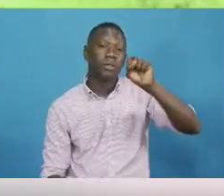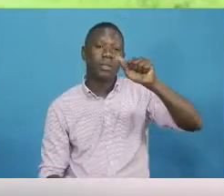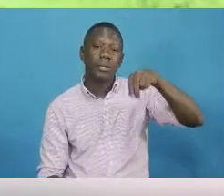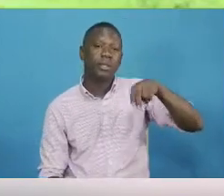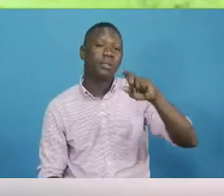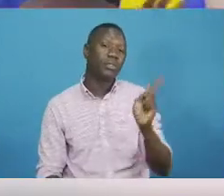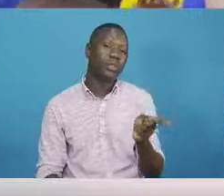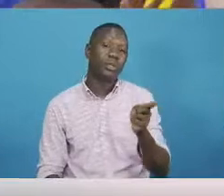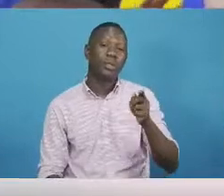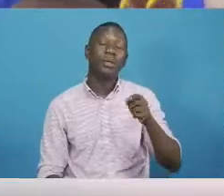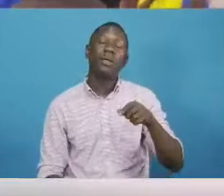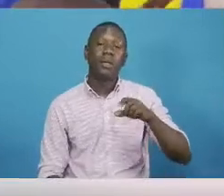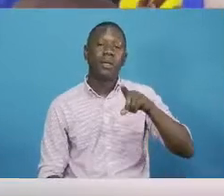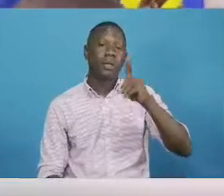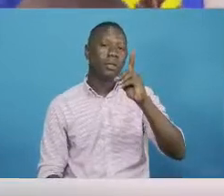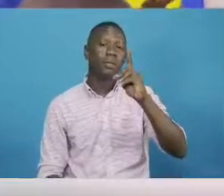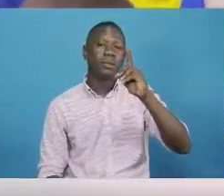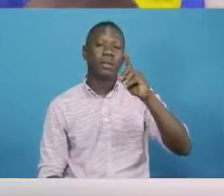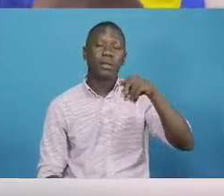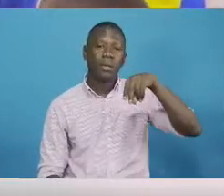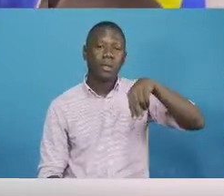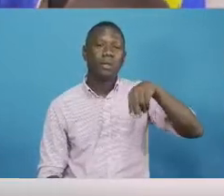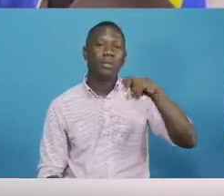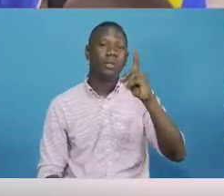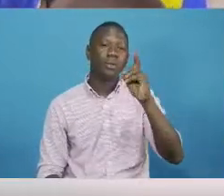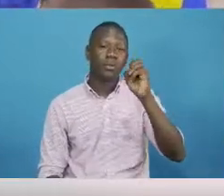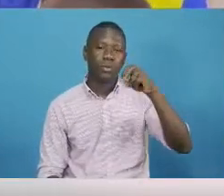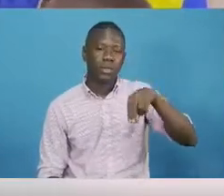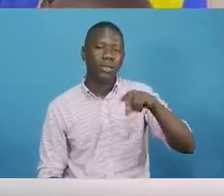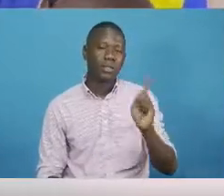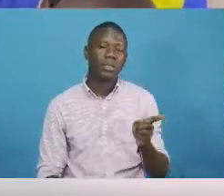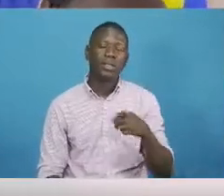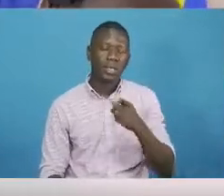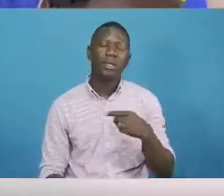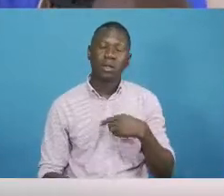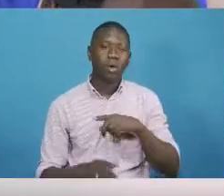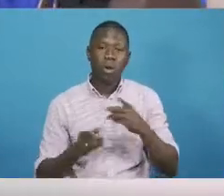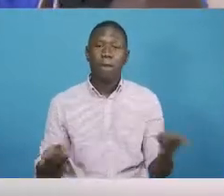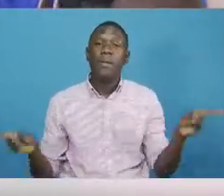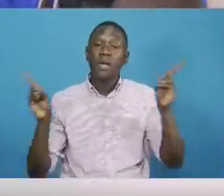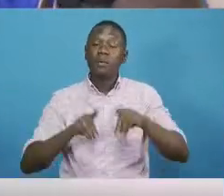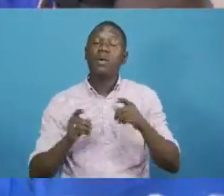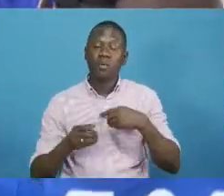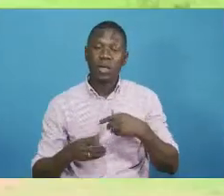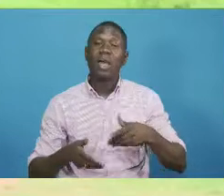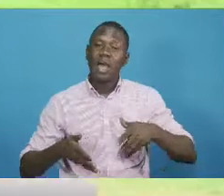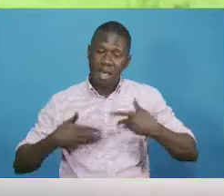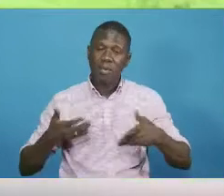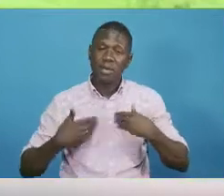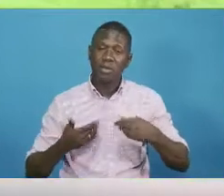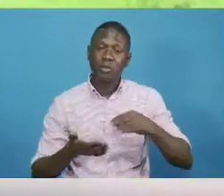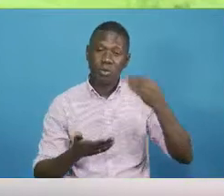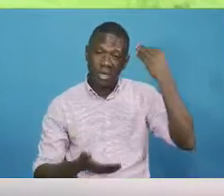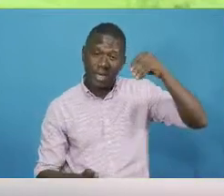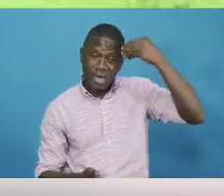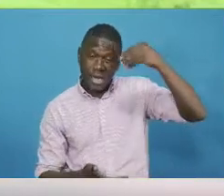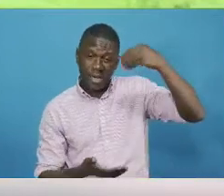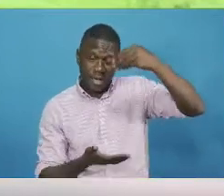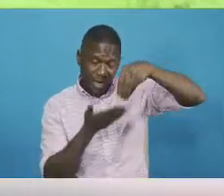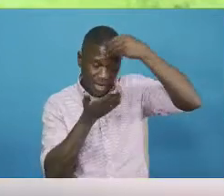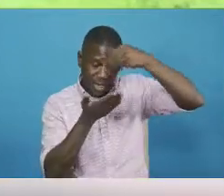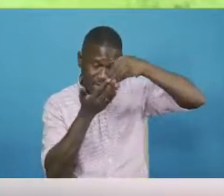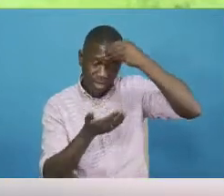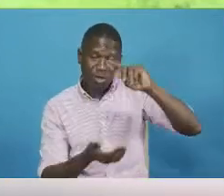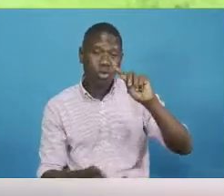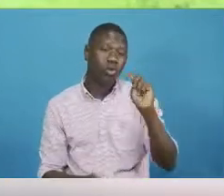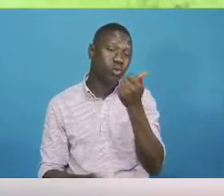said the course was intensive but lively, as all the participants were eager to learn new things in coaching. We always talk about building